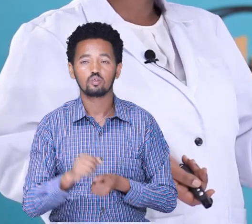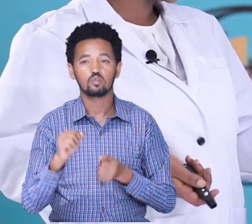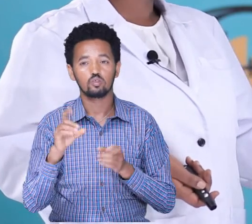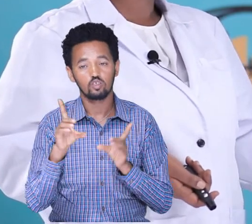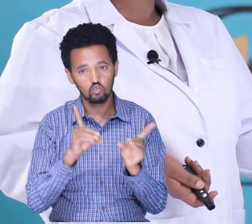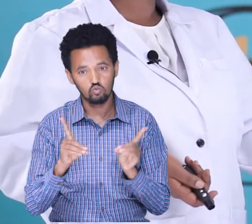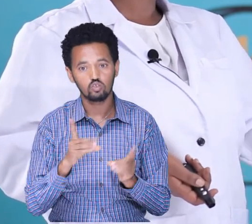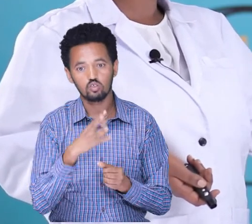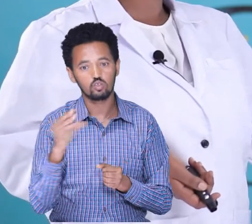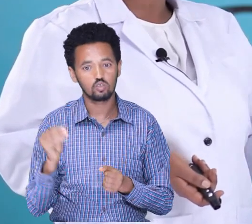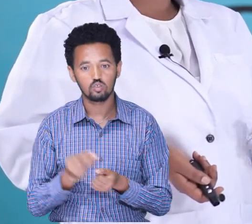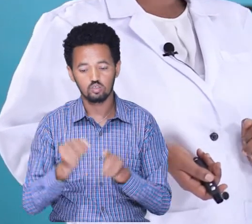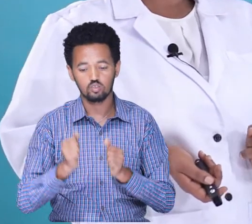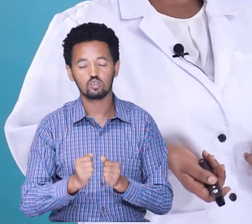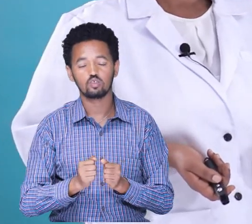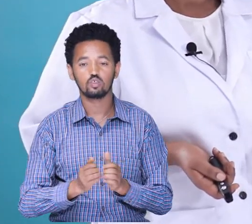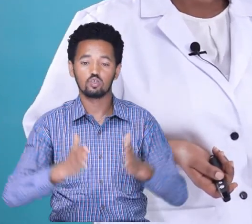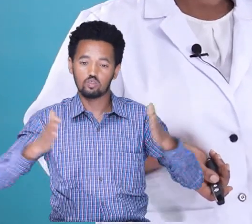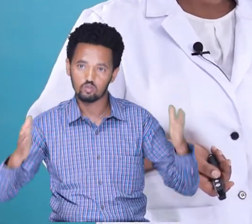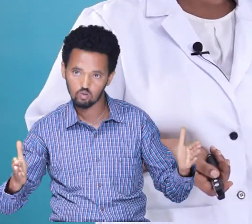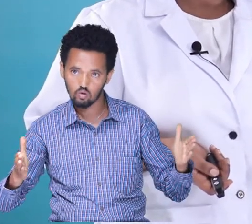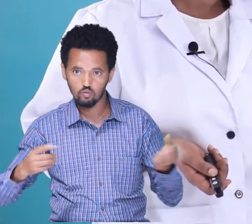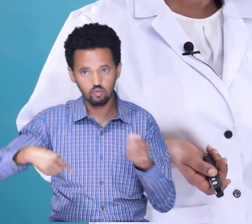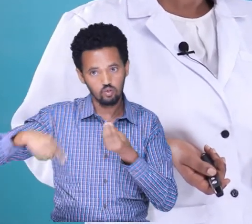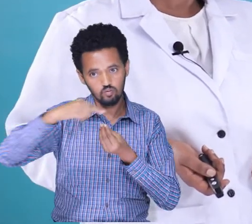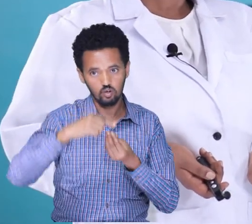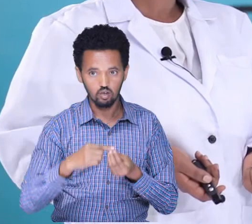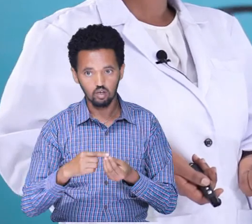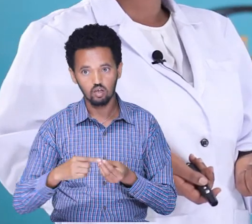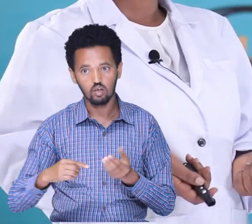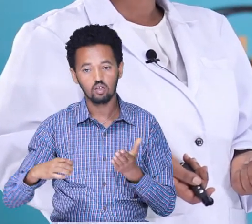duration, and the size of the area affected.